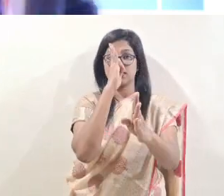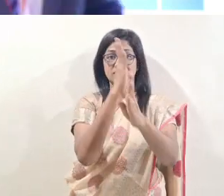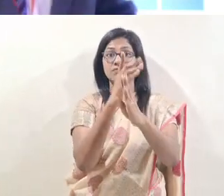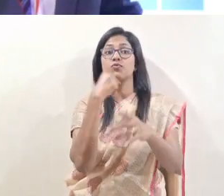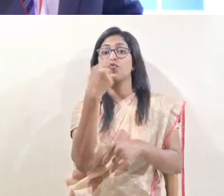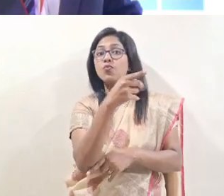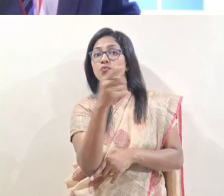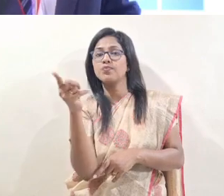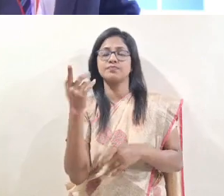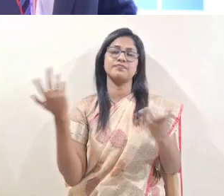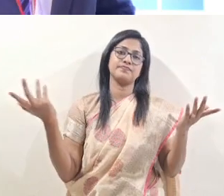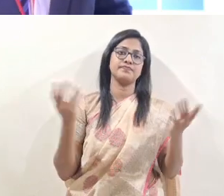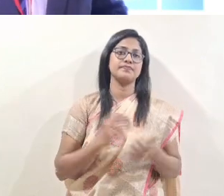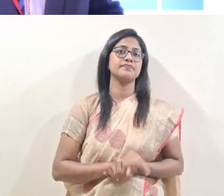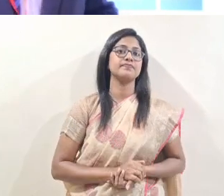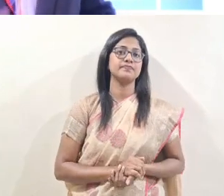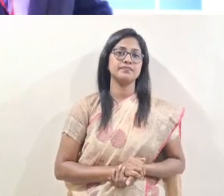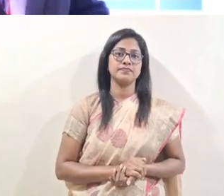directed to.